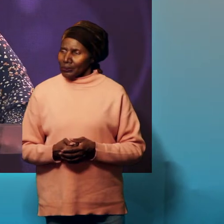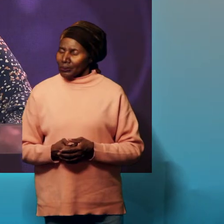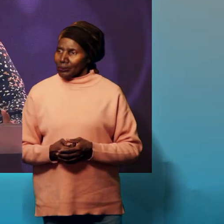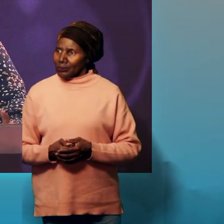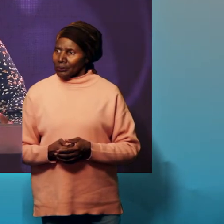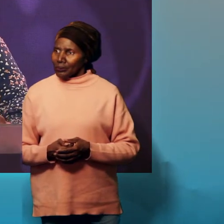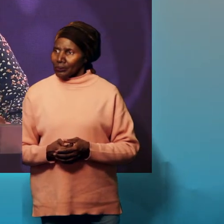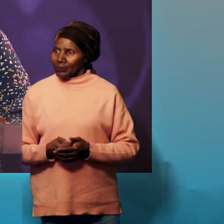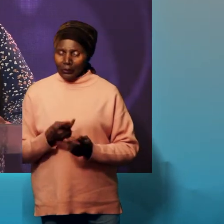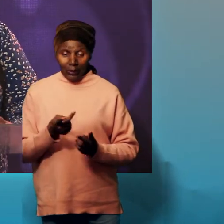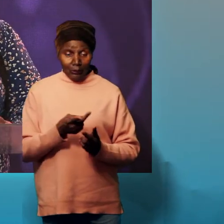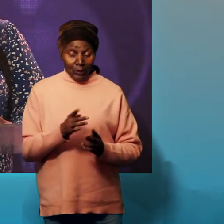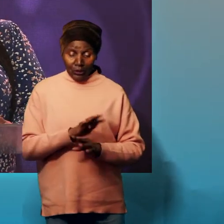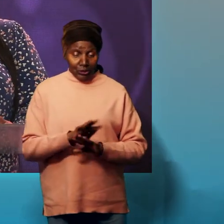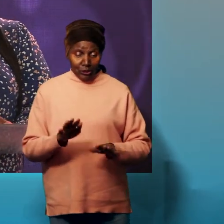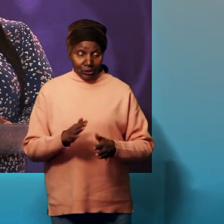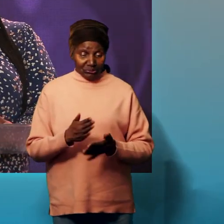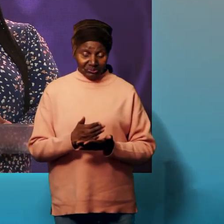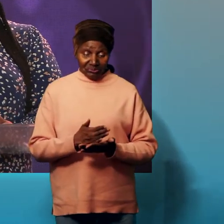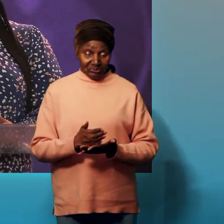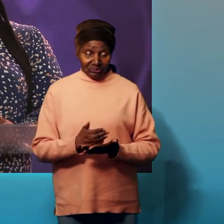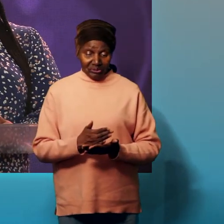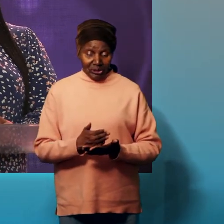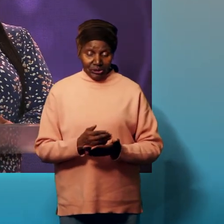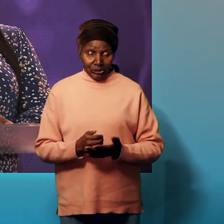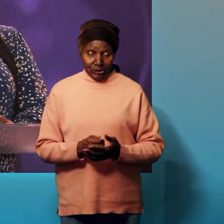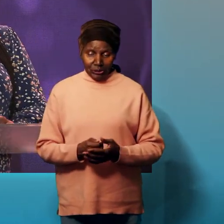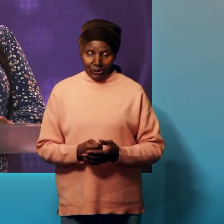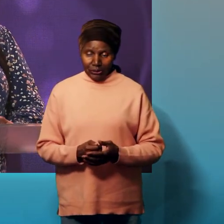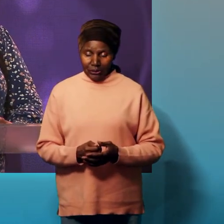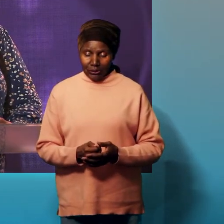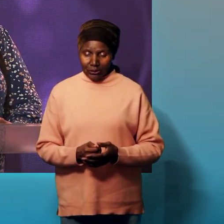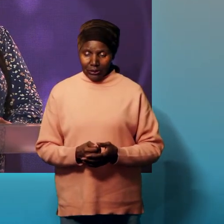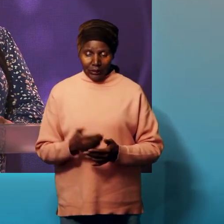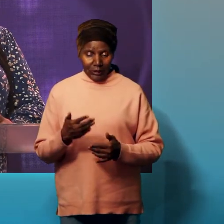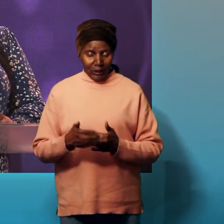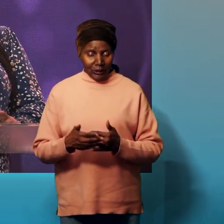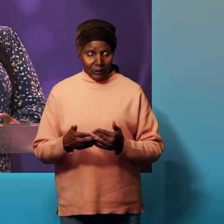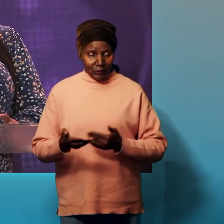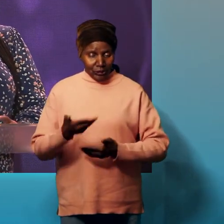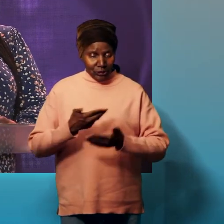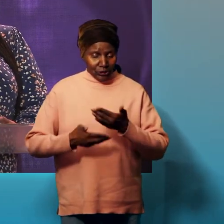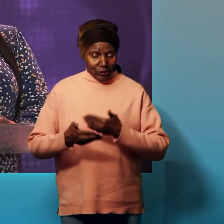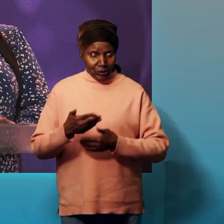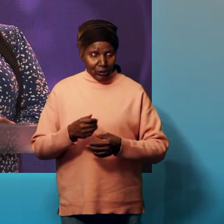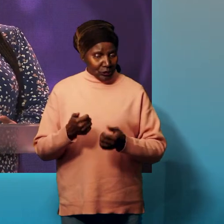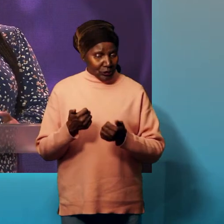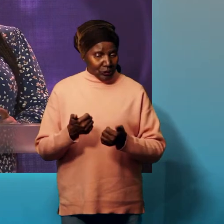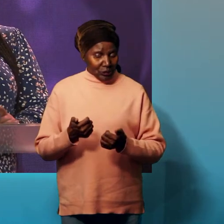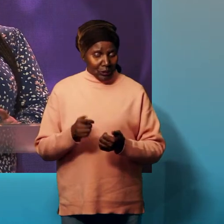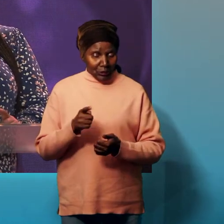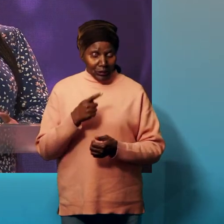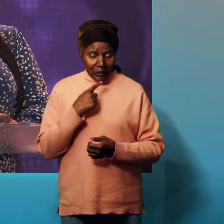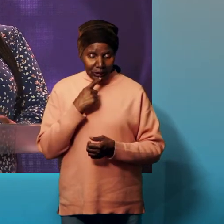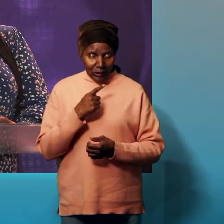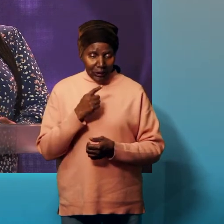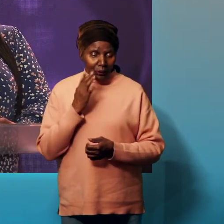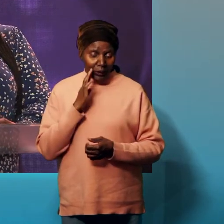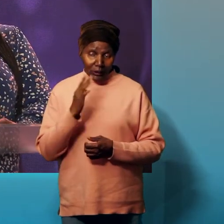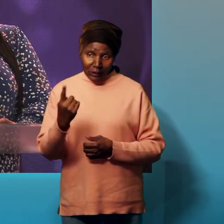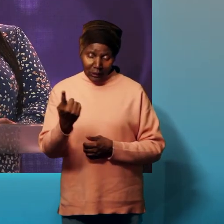They weren't sure that the end of the story was good, but they came to tell me that on their way